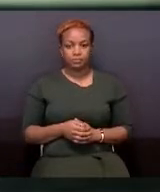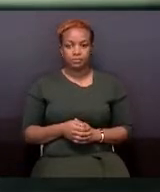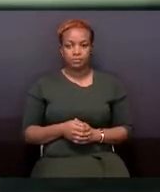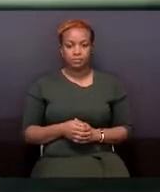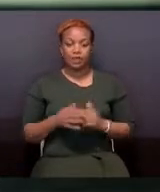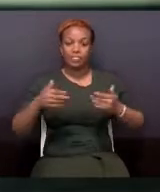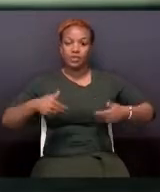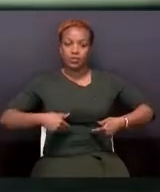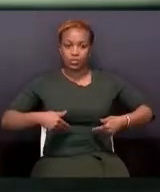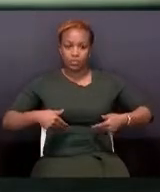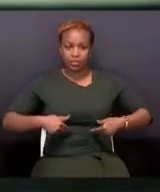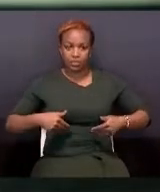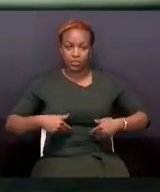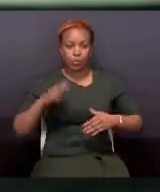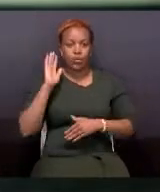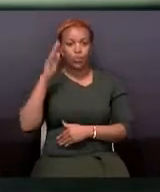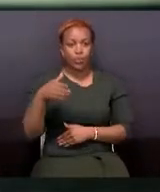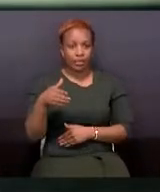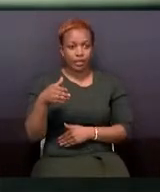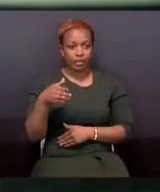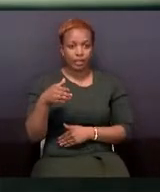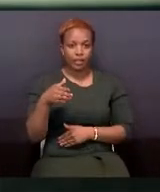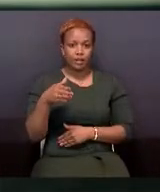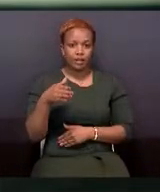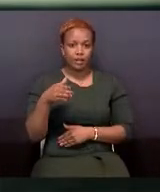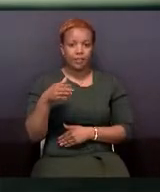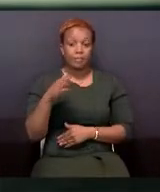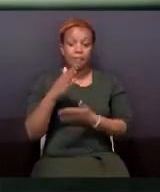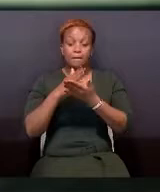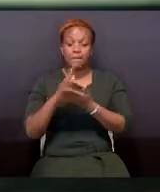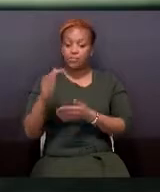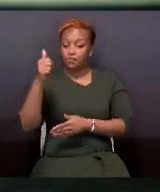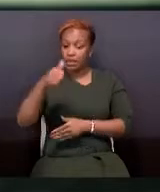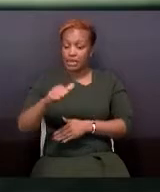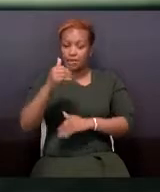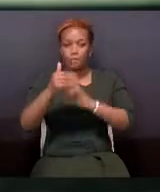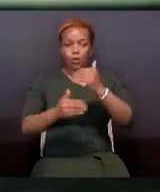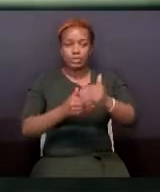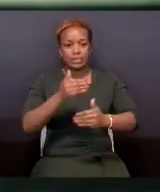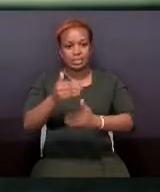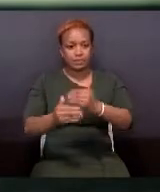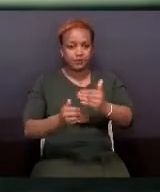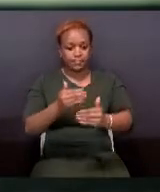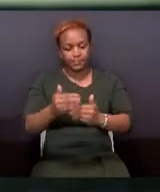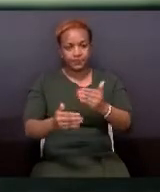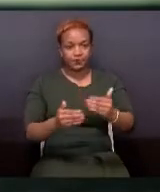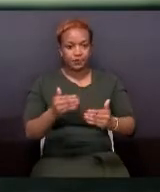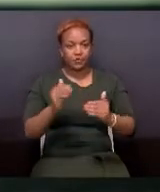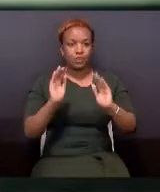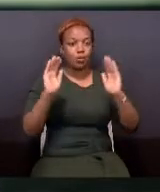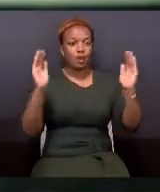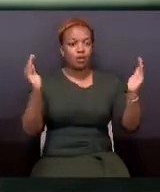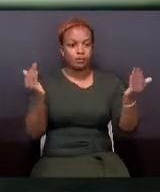The youth will be part of any process for our continent